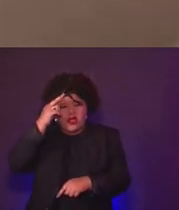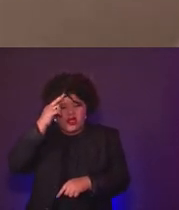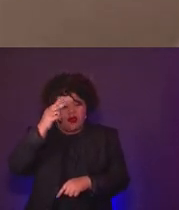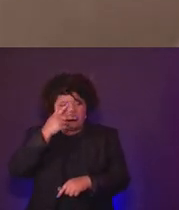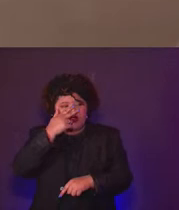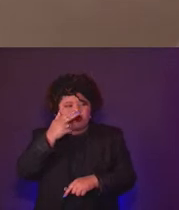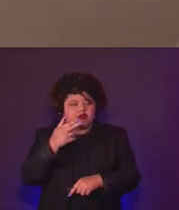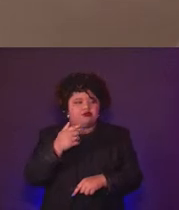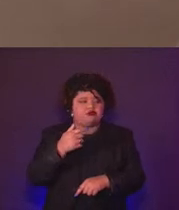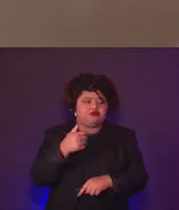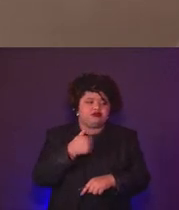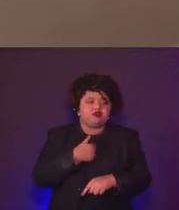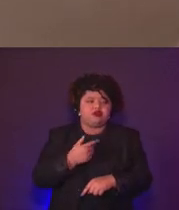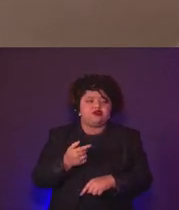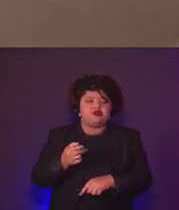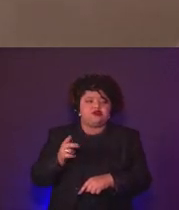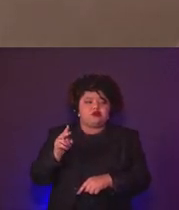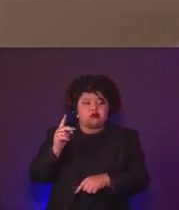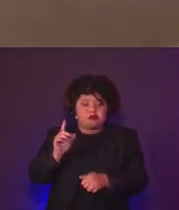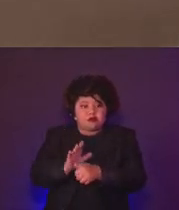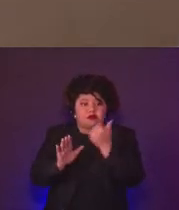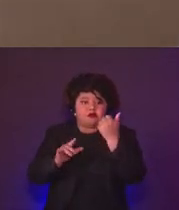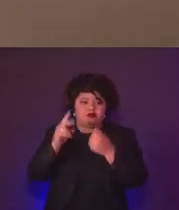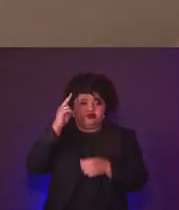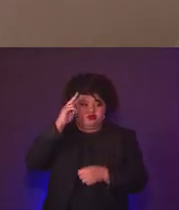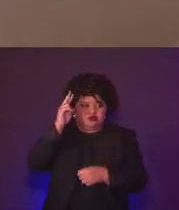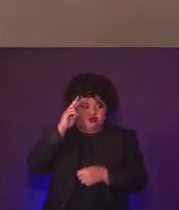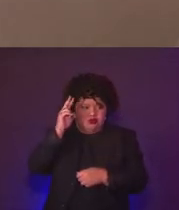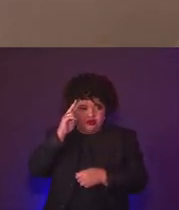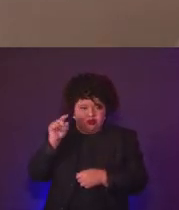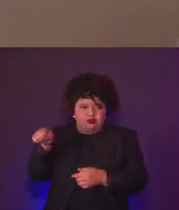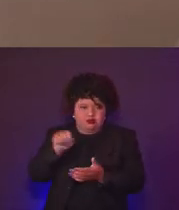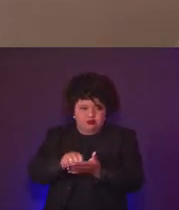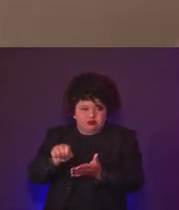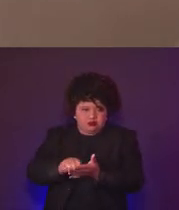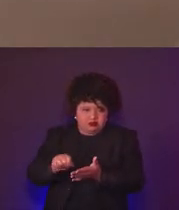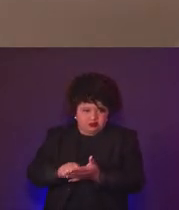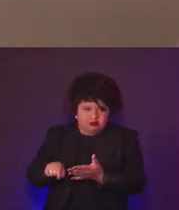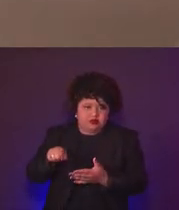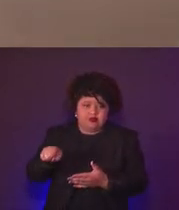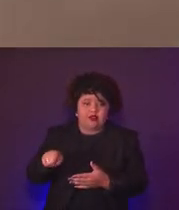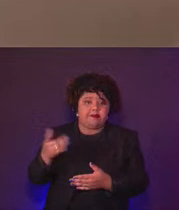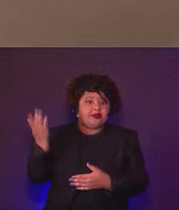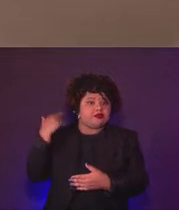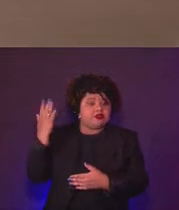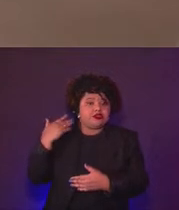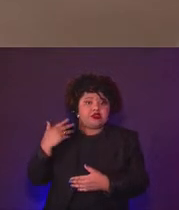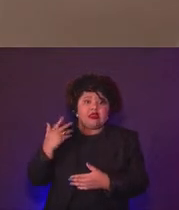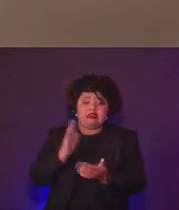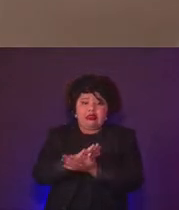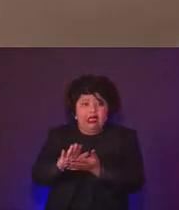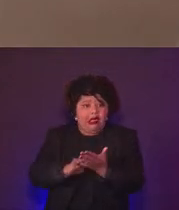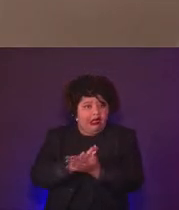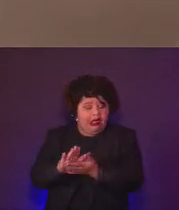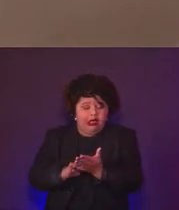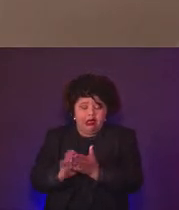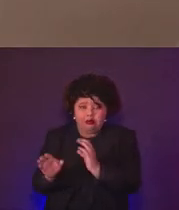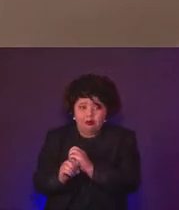a spreadsheet. But beyond that, I had not really. And I mean, I could sort and filter